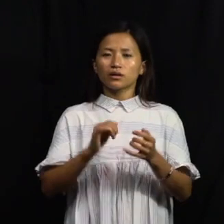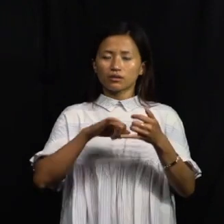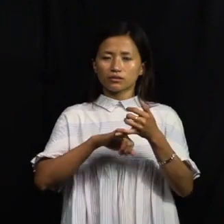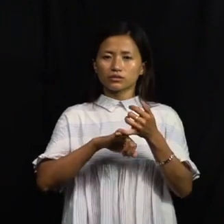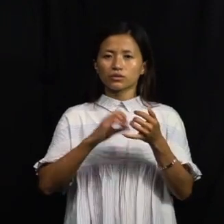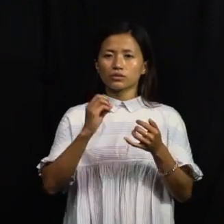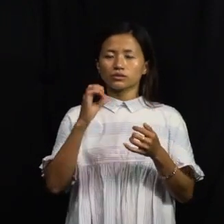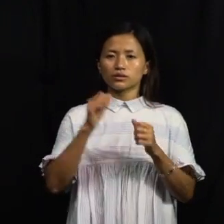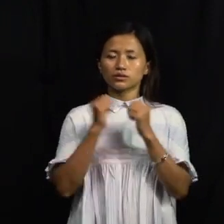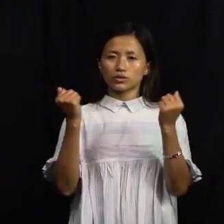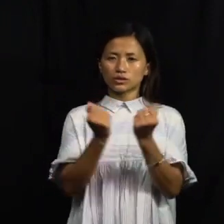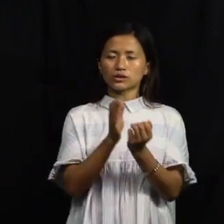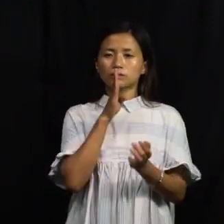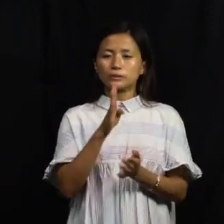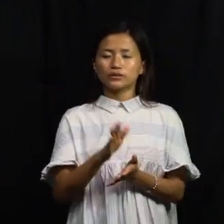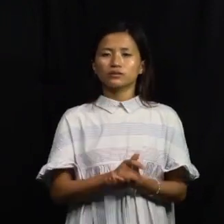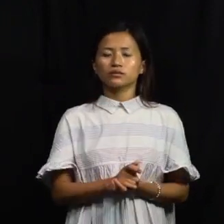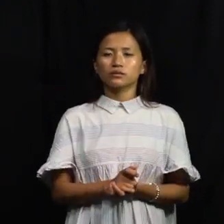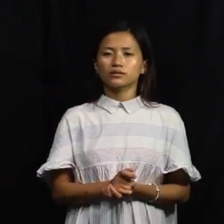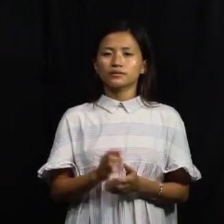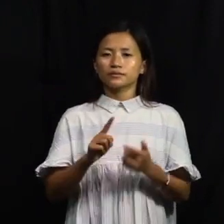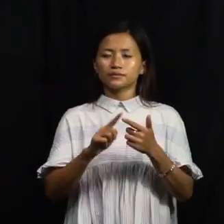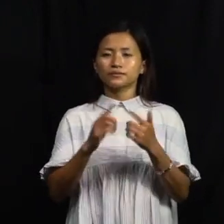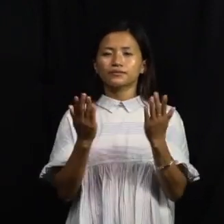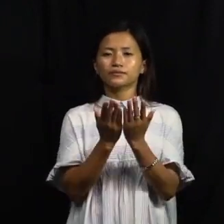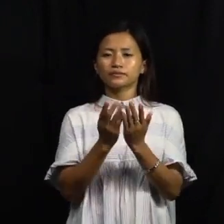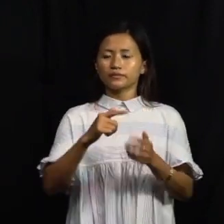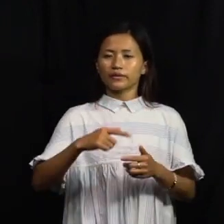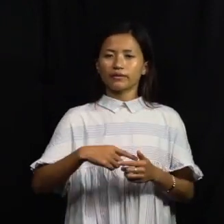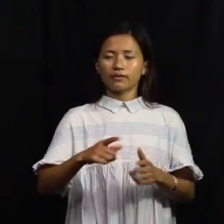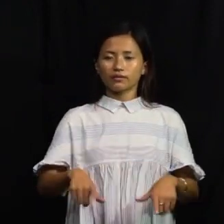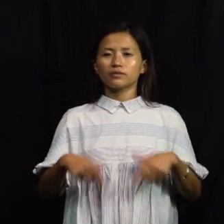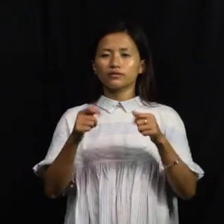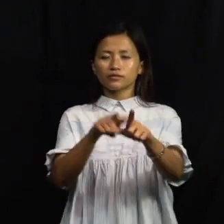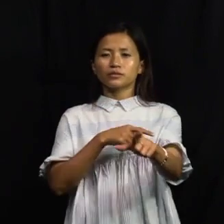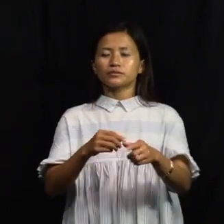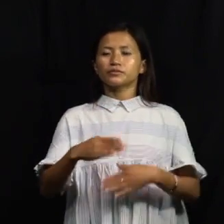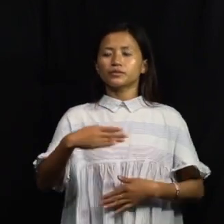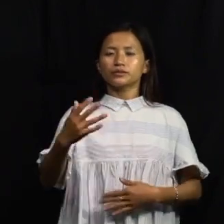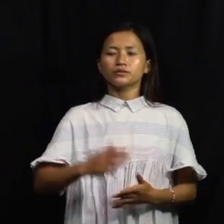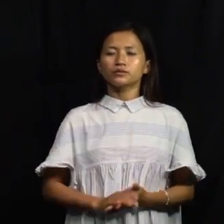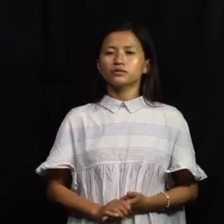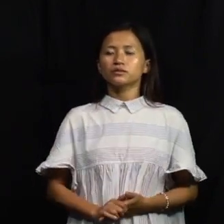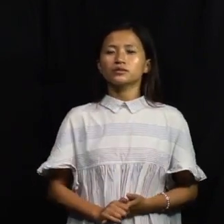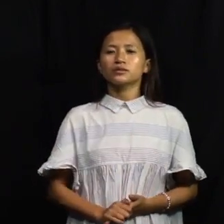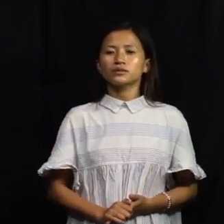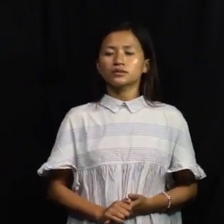alone. That is why education is a lifelong process. Okay, and then education is